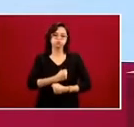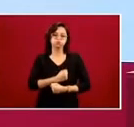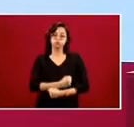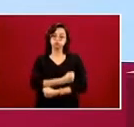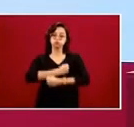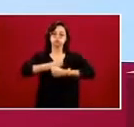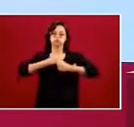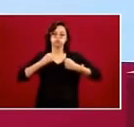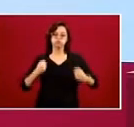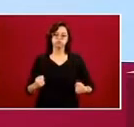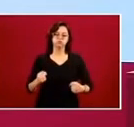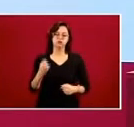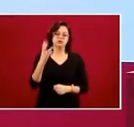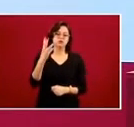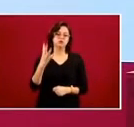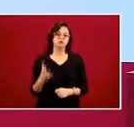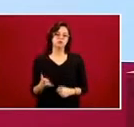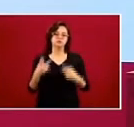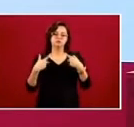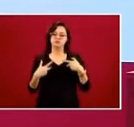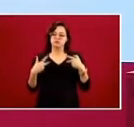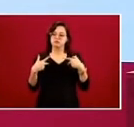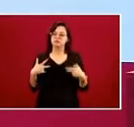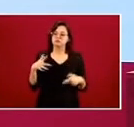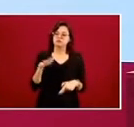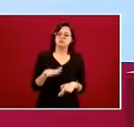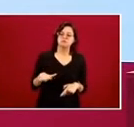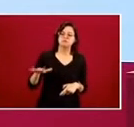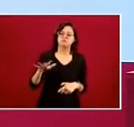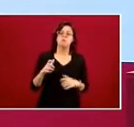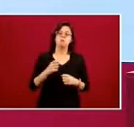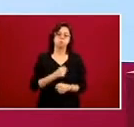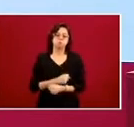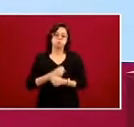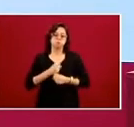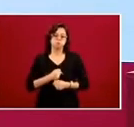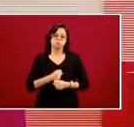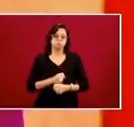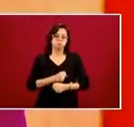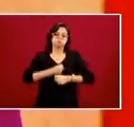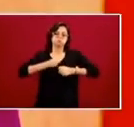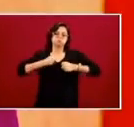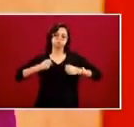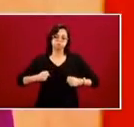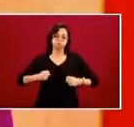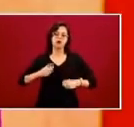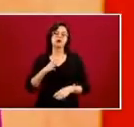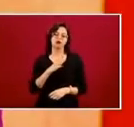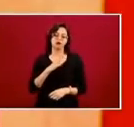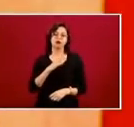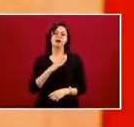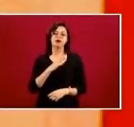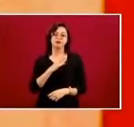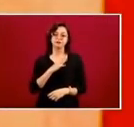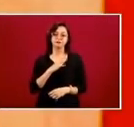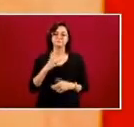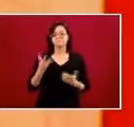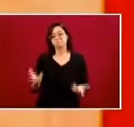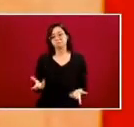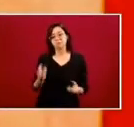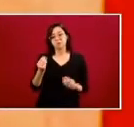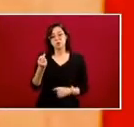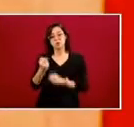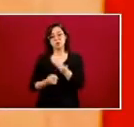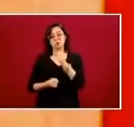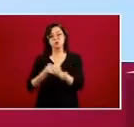patients in the world. And also, when it comes to obesity, 3/4 of the Mexican population are